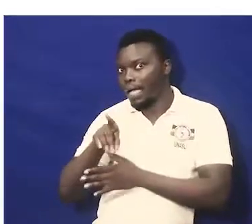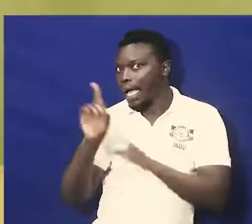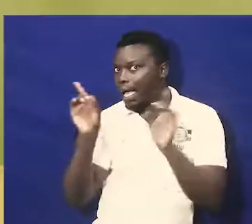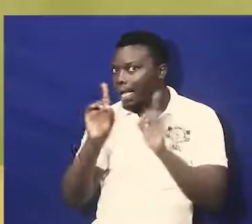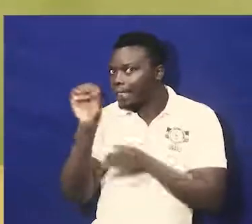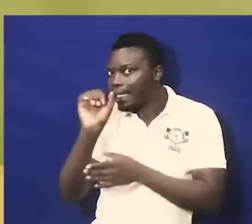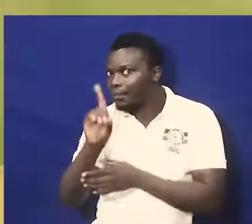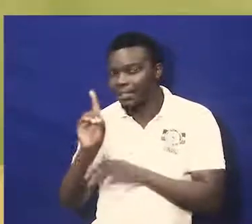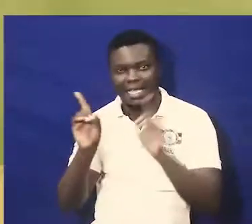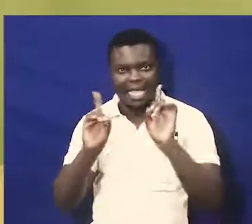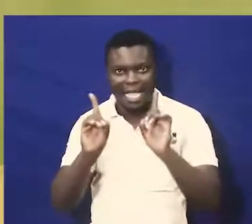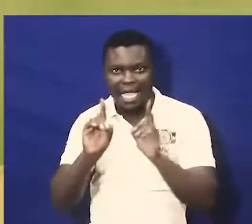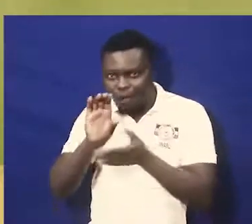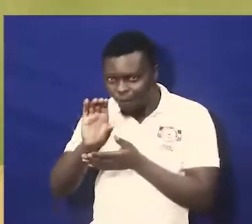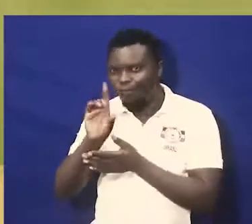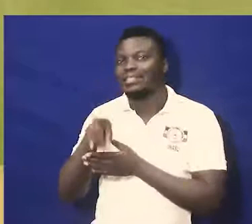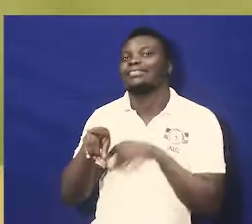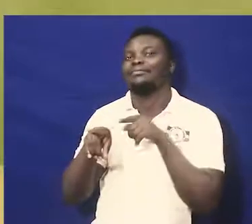price.